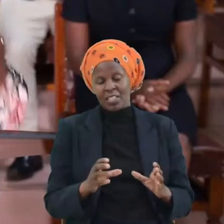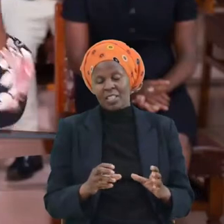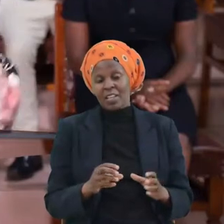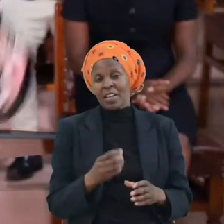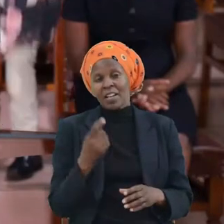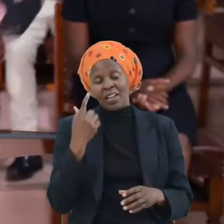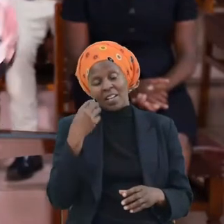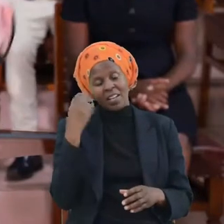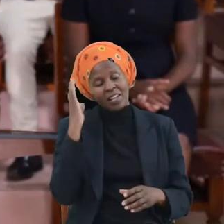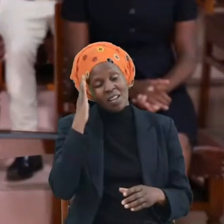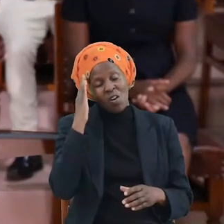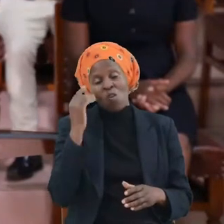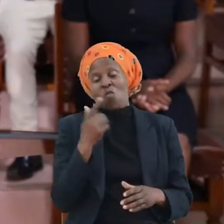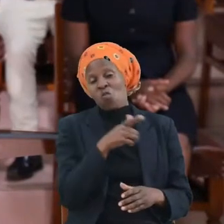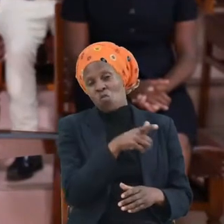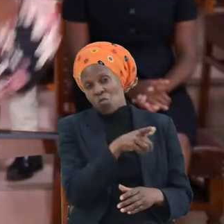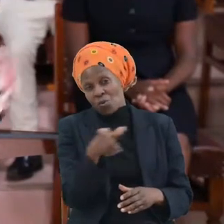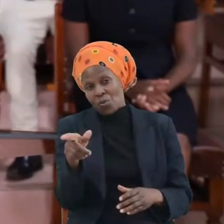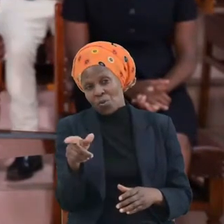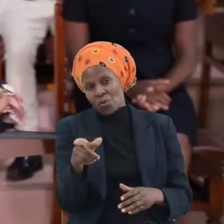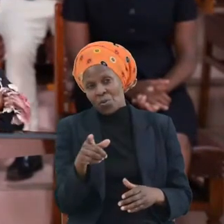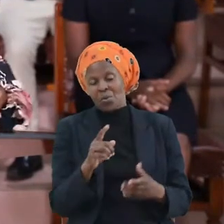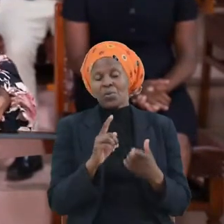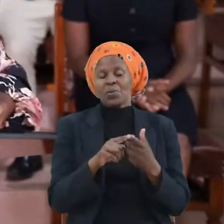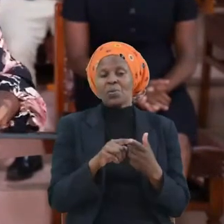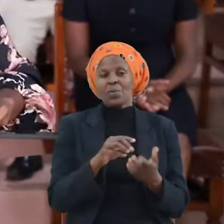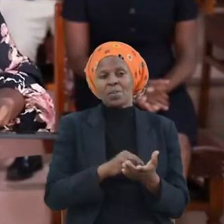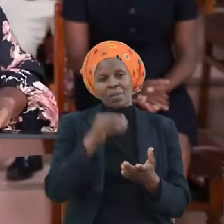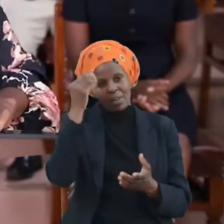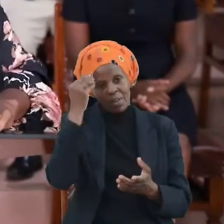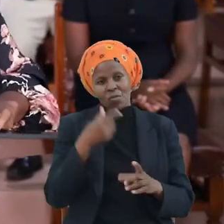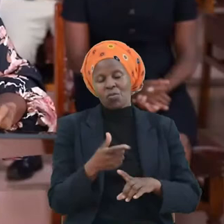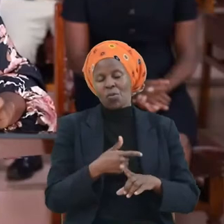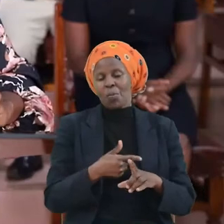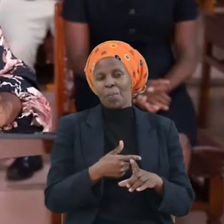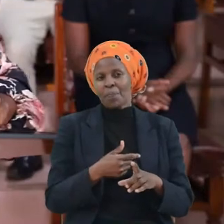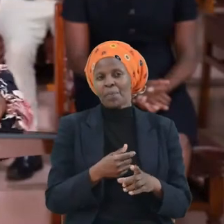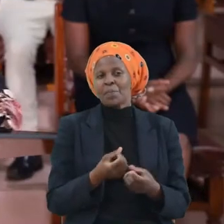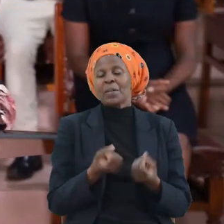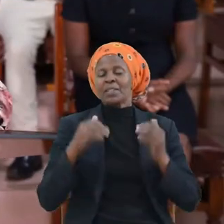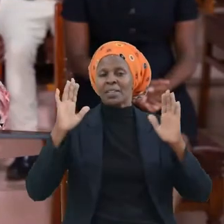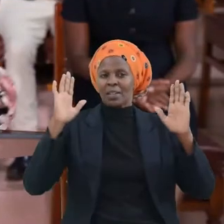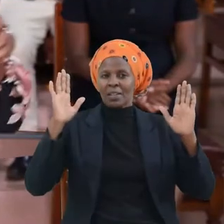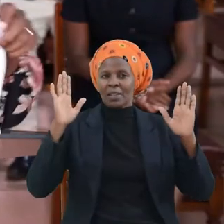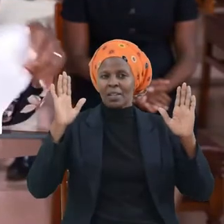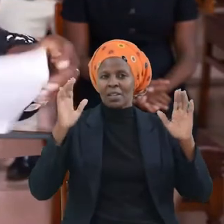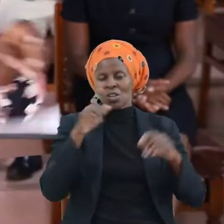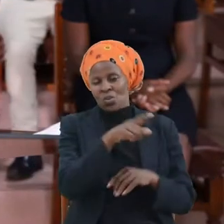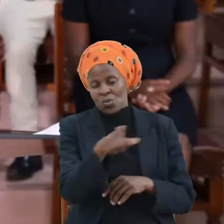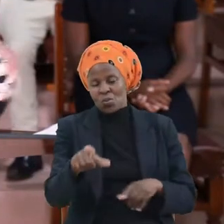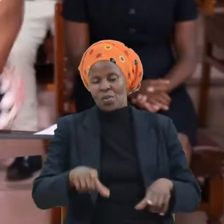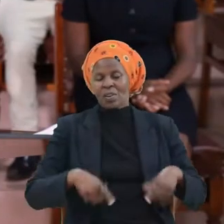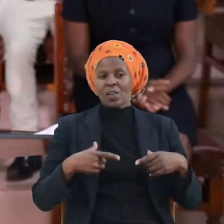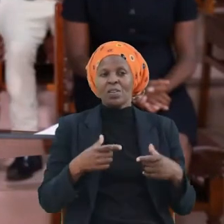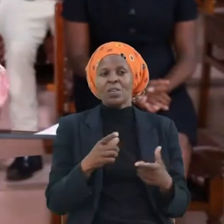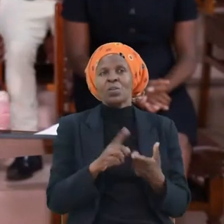learn, others as a step to go to the Father position. So we surrender our life to the will of God. And